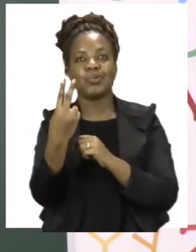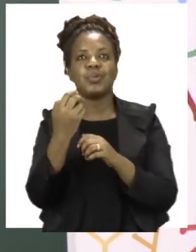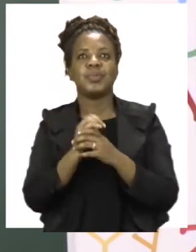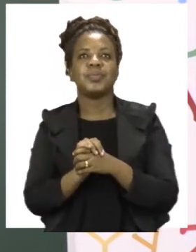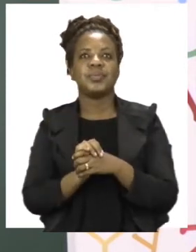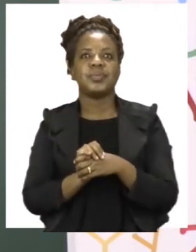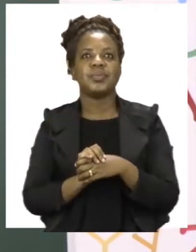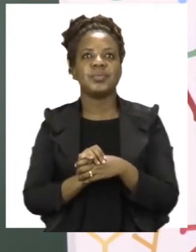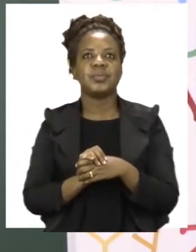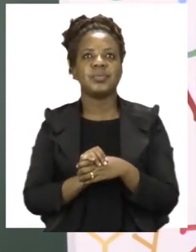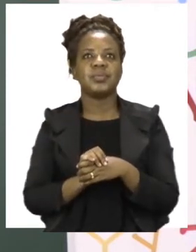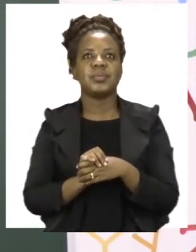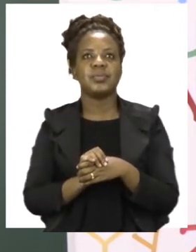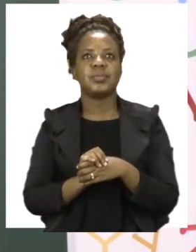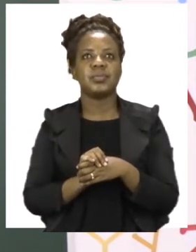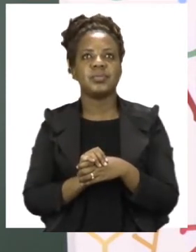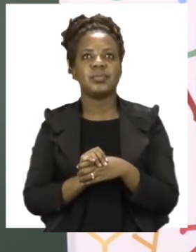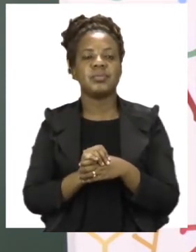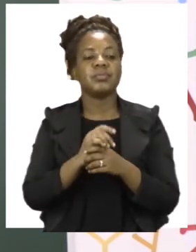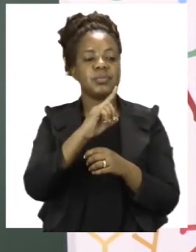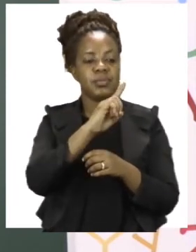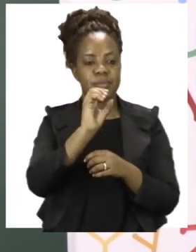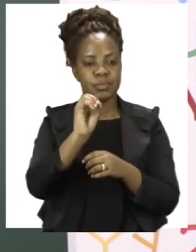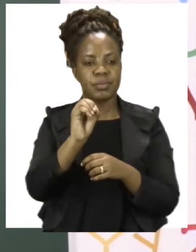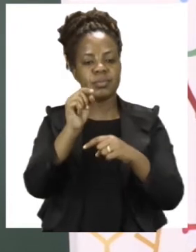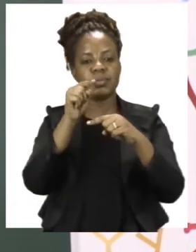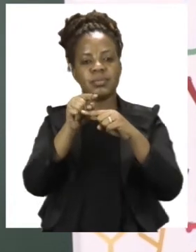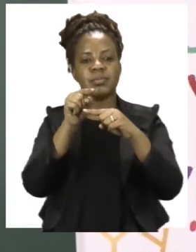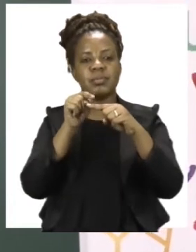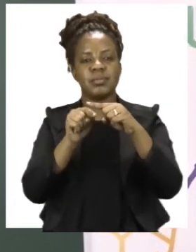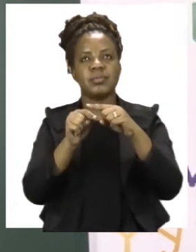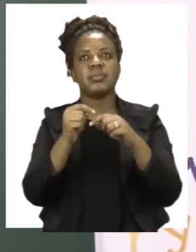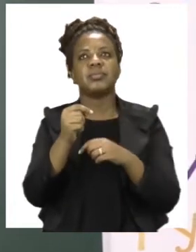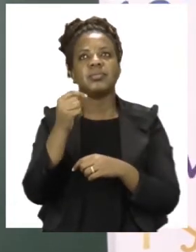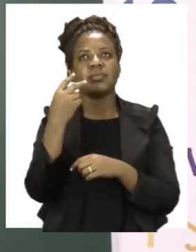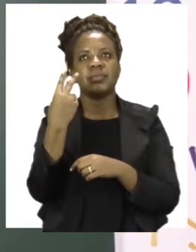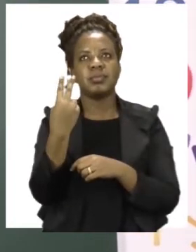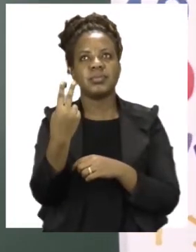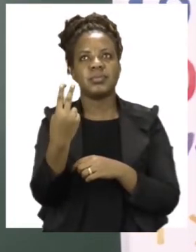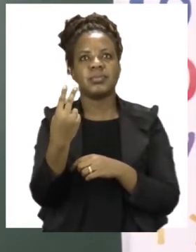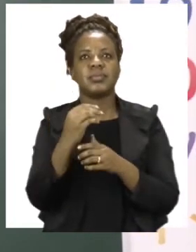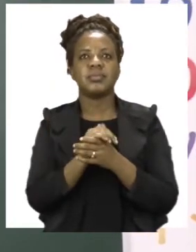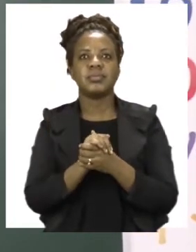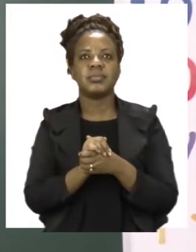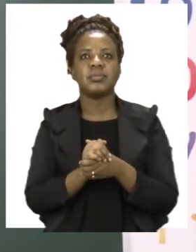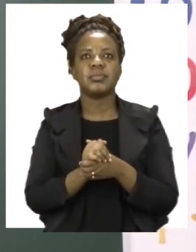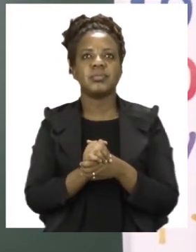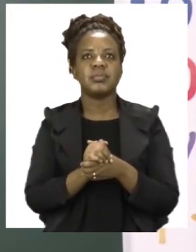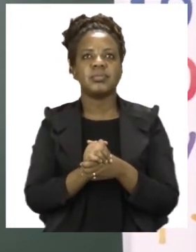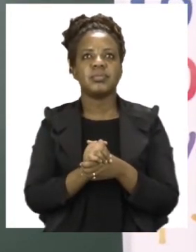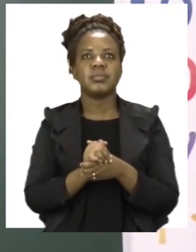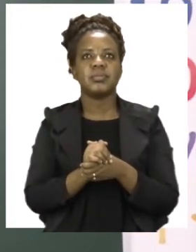sum actually says 10 divided by 2. Now I have my